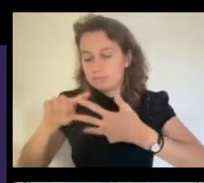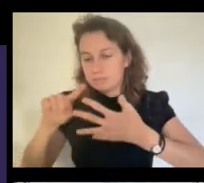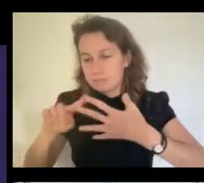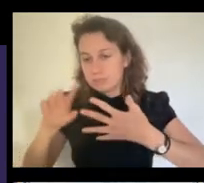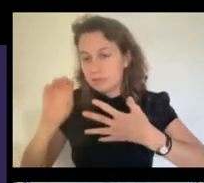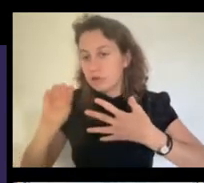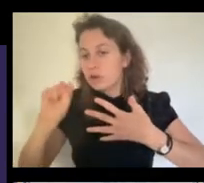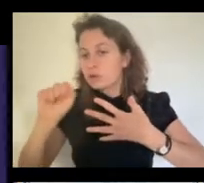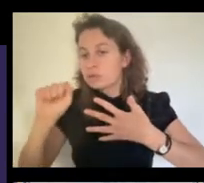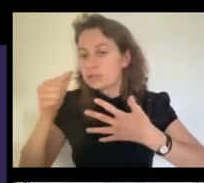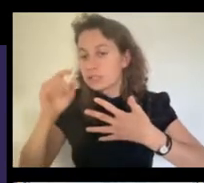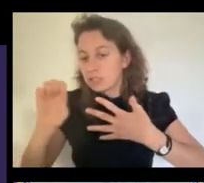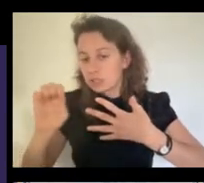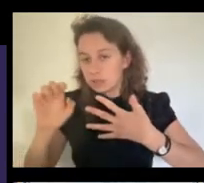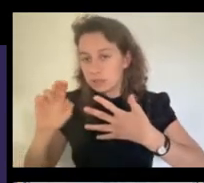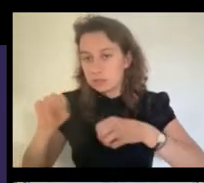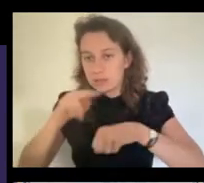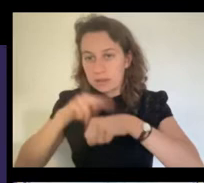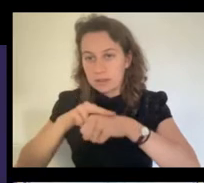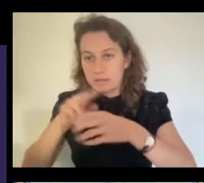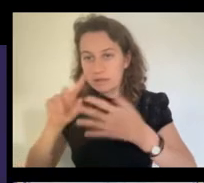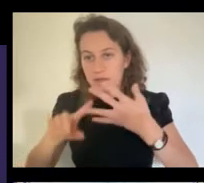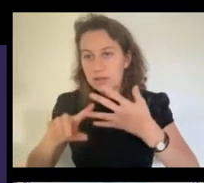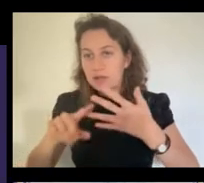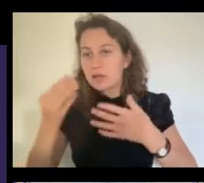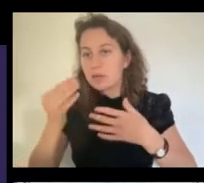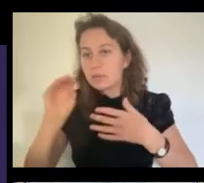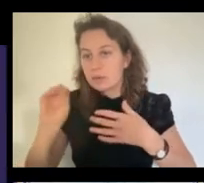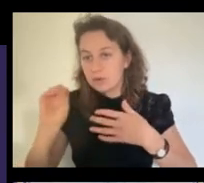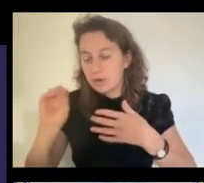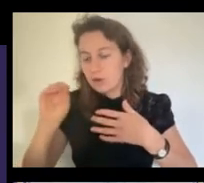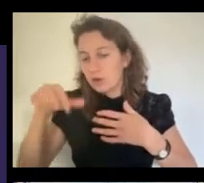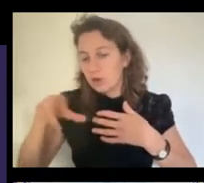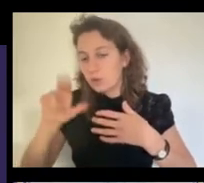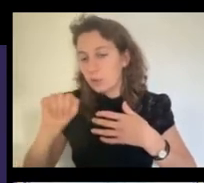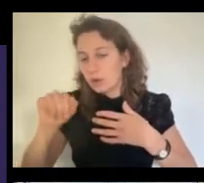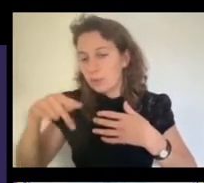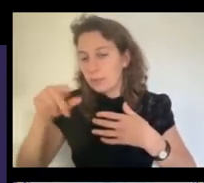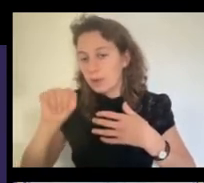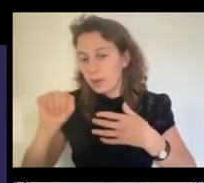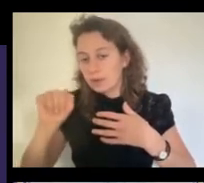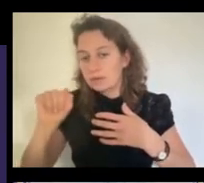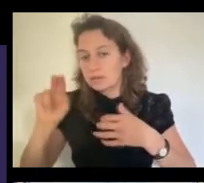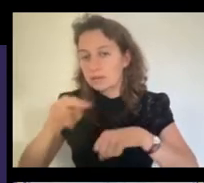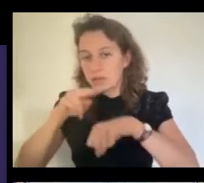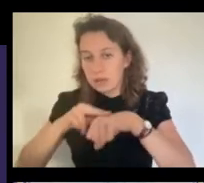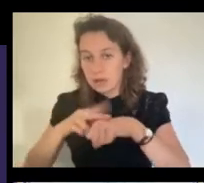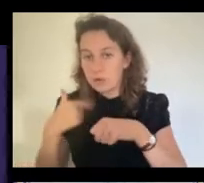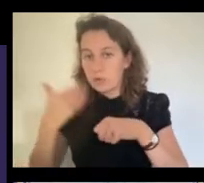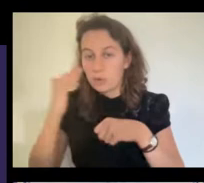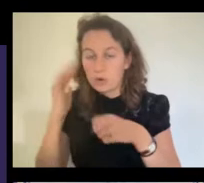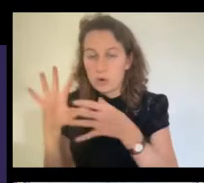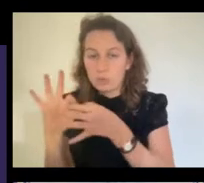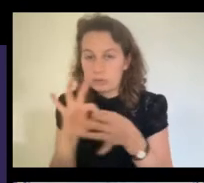Osage Nation, Oto Missouri Tribe, and the Quapaw Nation. We acknowledge the ongoing relationships